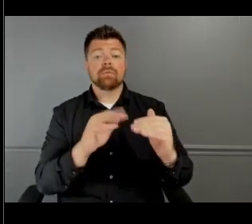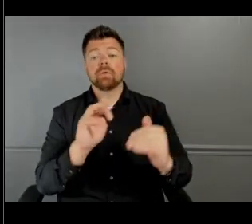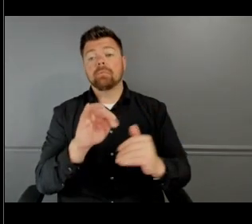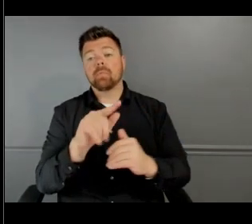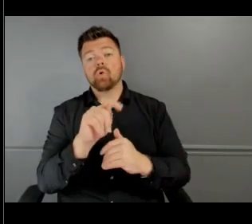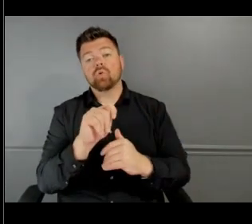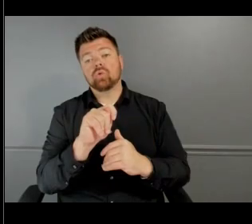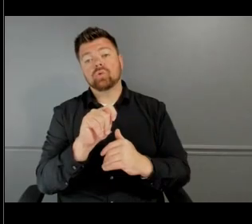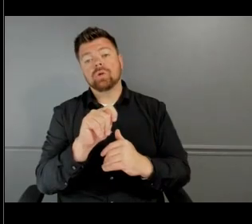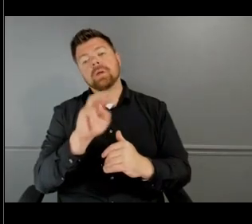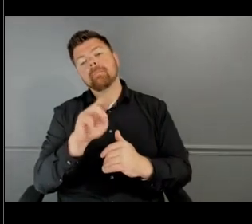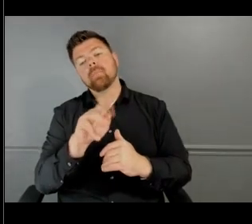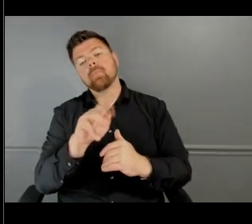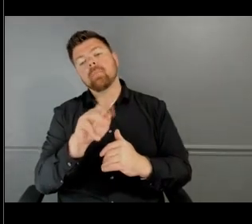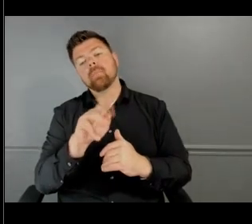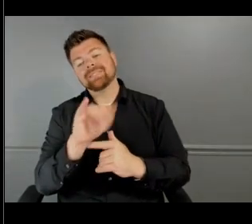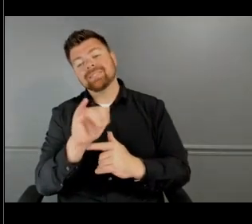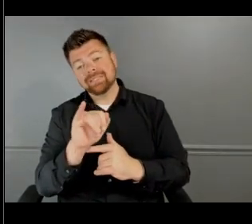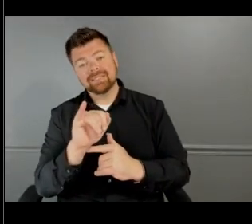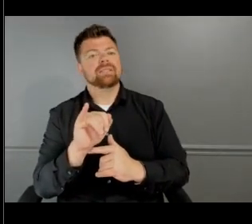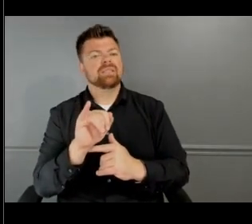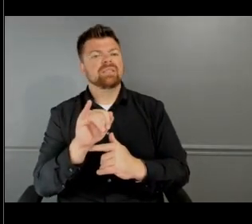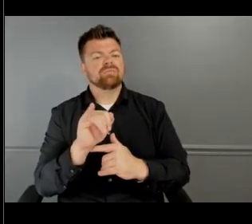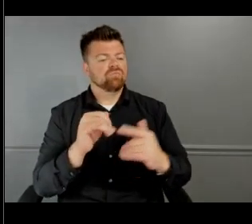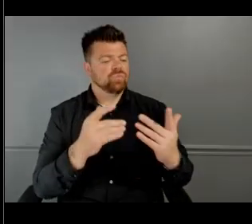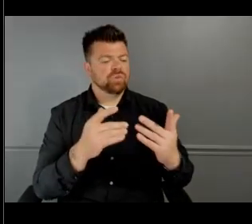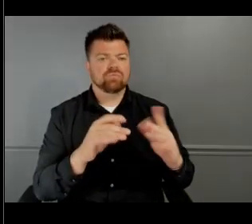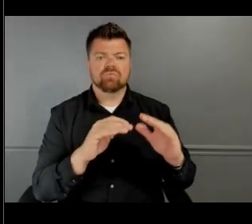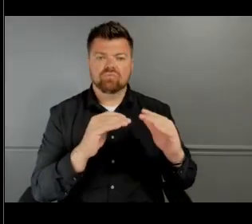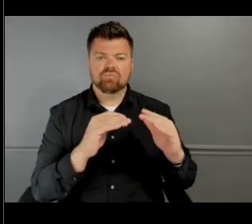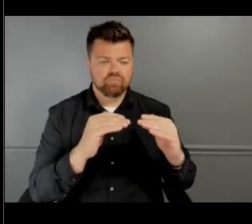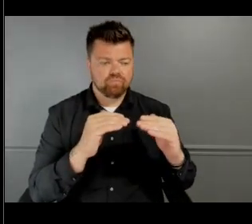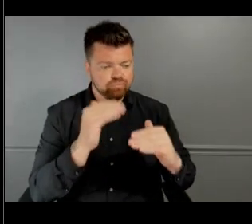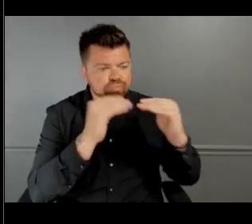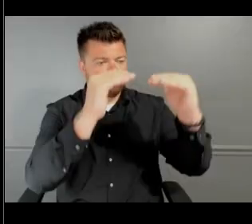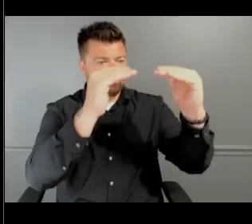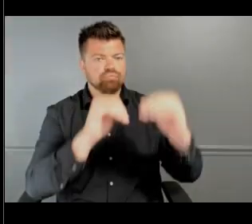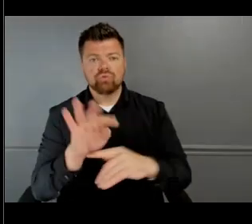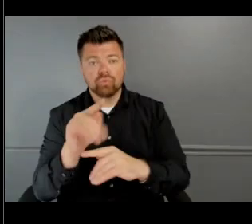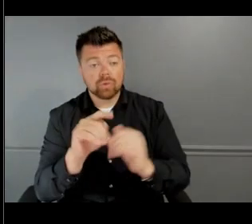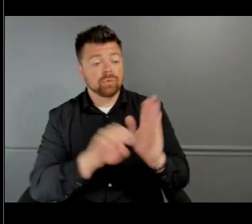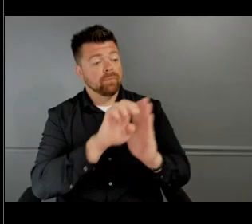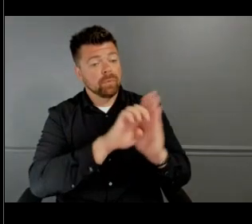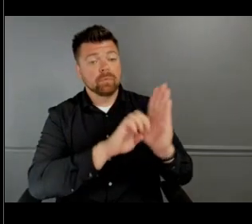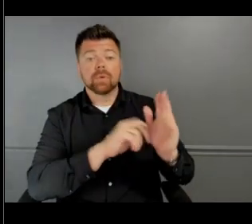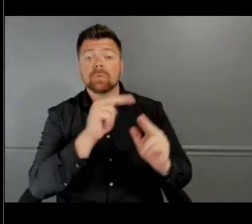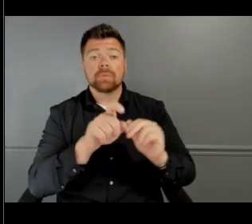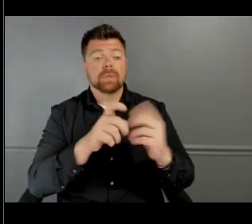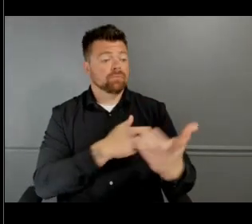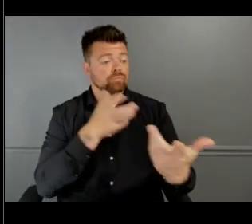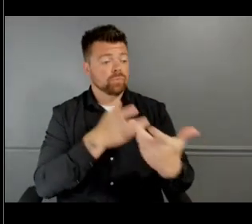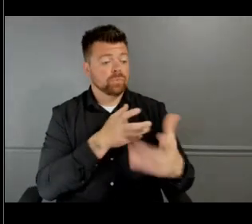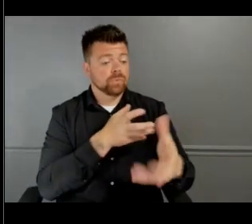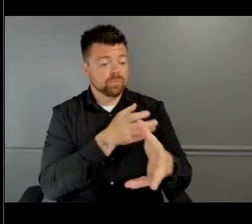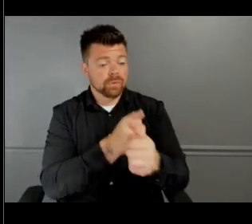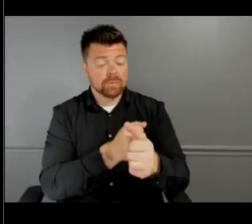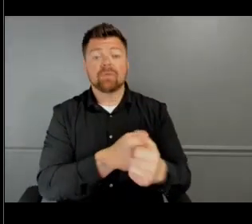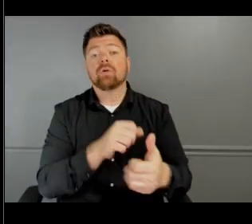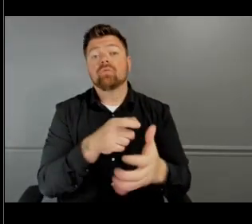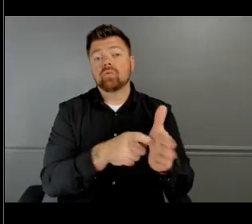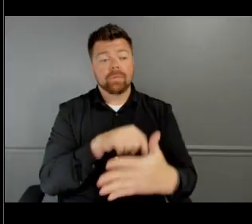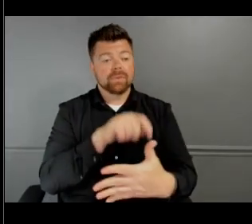multi-story unit in an elevator building, it must comply with requirements 3 through 7.